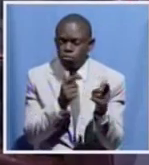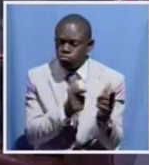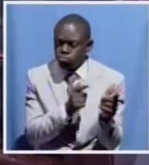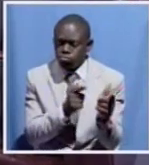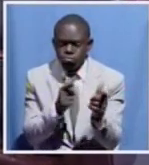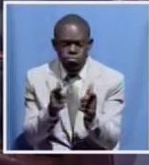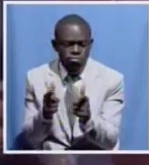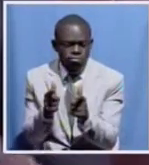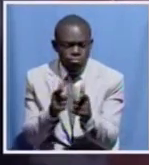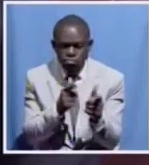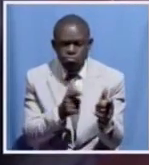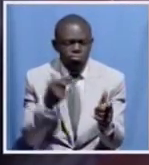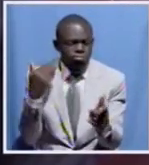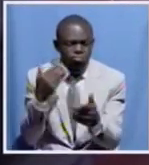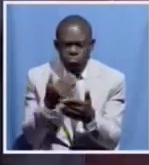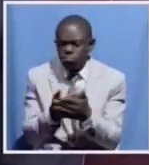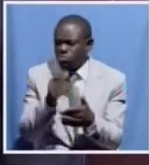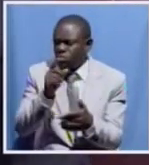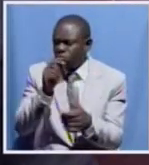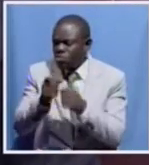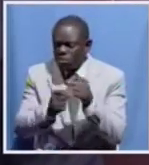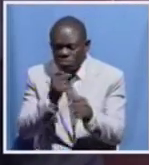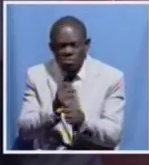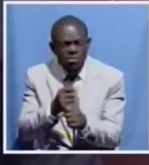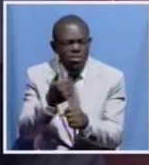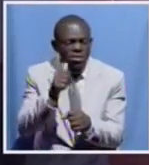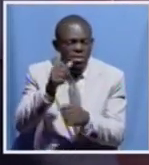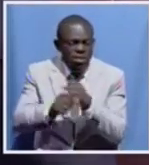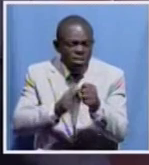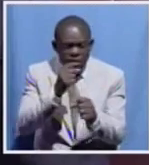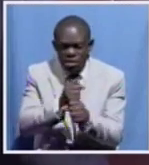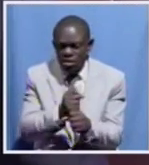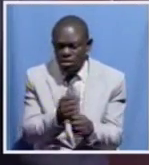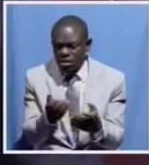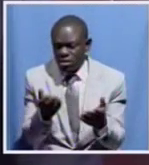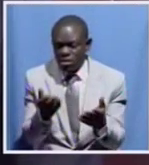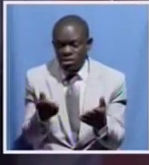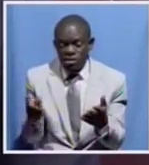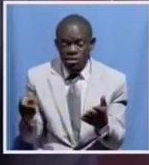people have been stopped from entering a country. There are countries where people have been